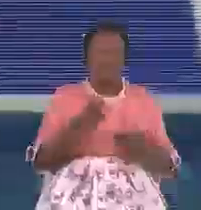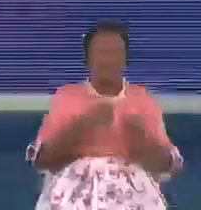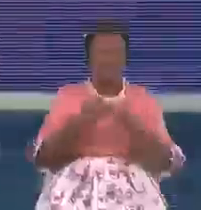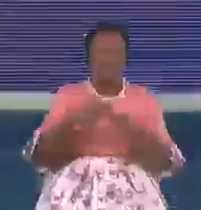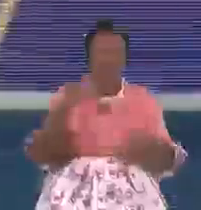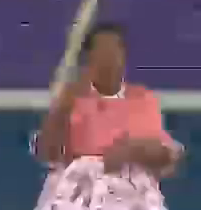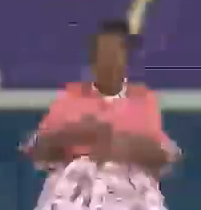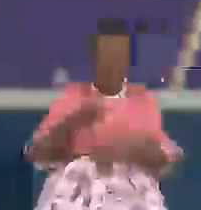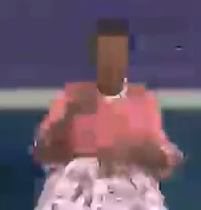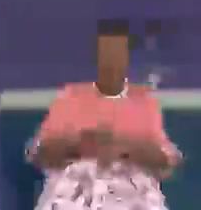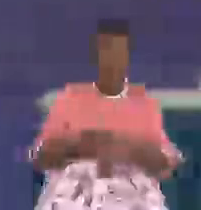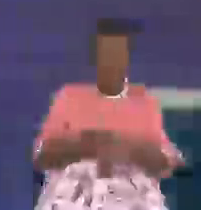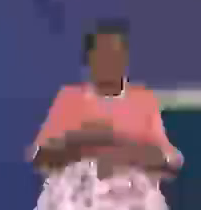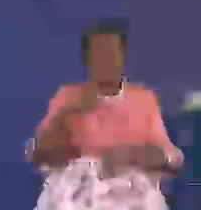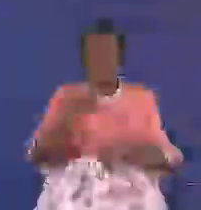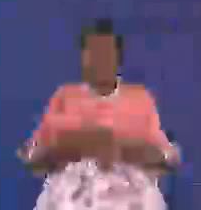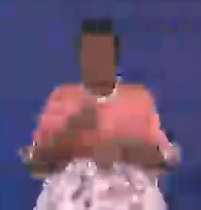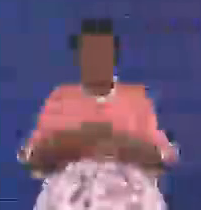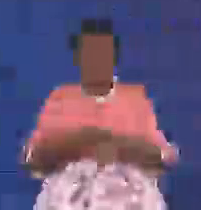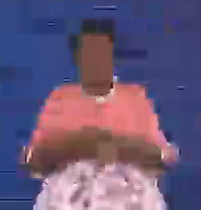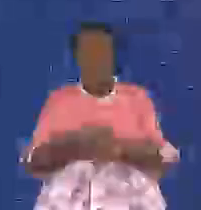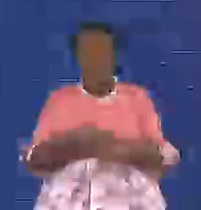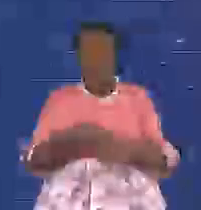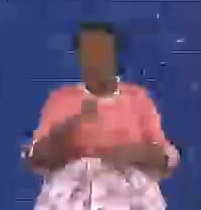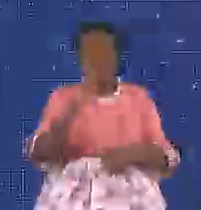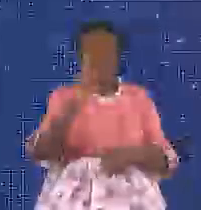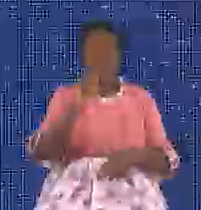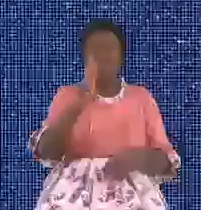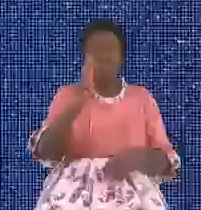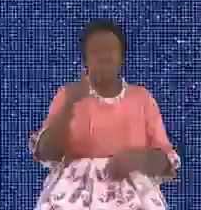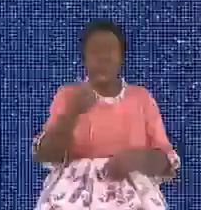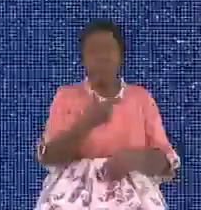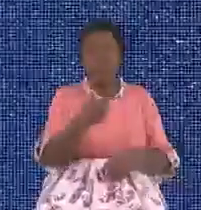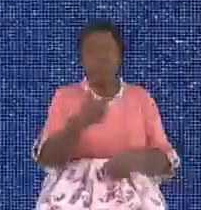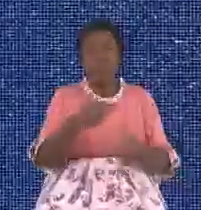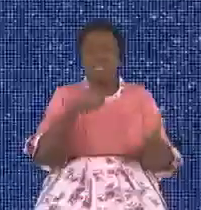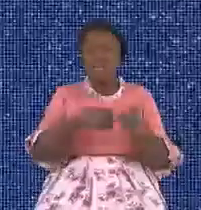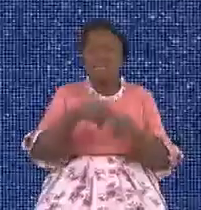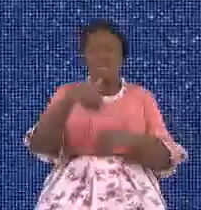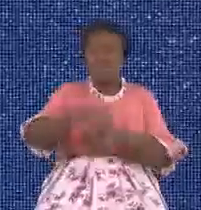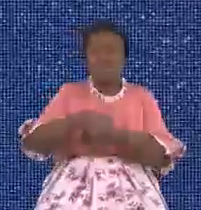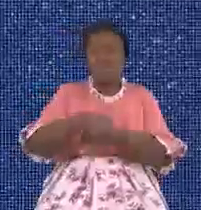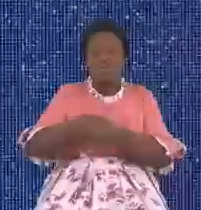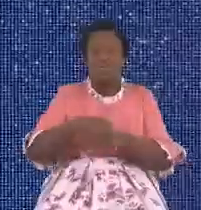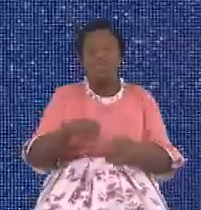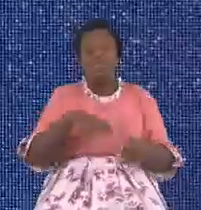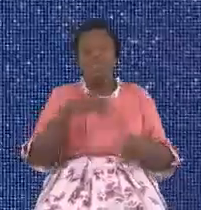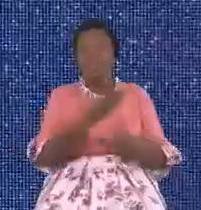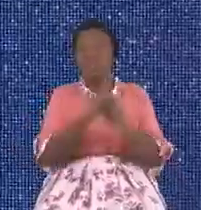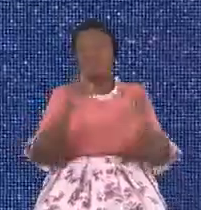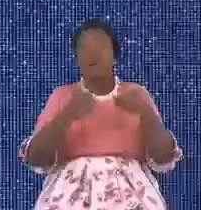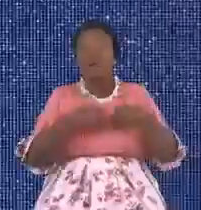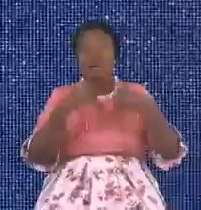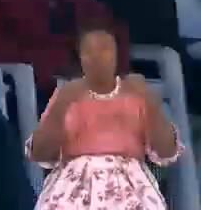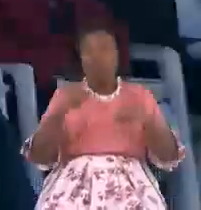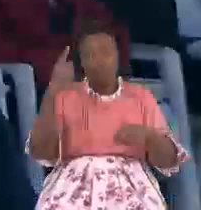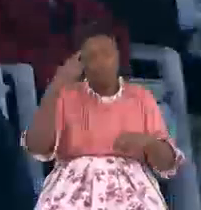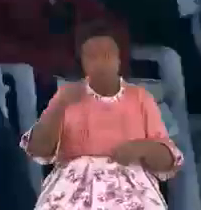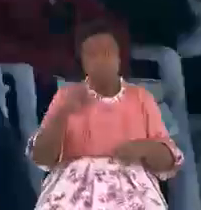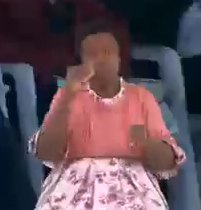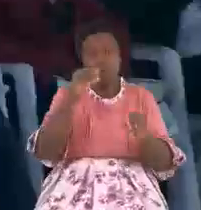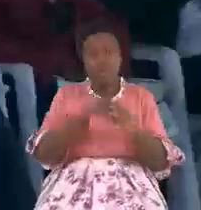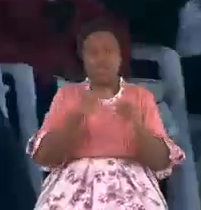kind of substance had drugs tonight deliverance has come for you in jesus